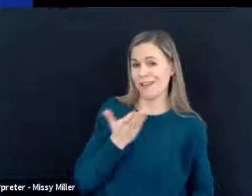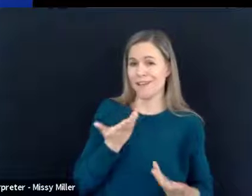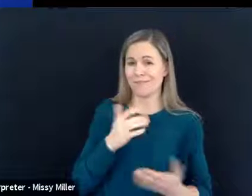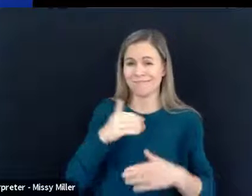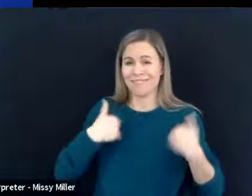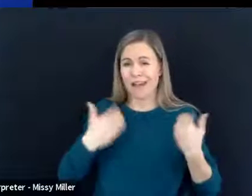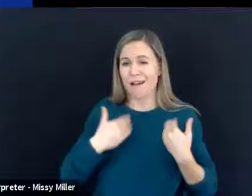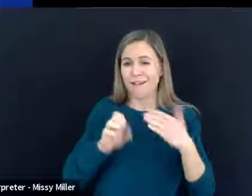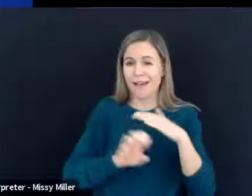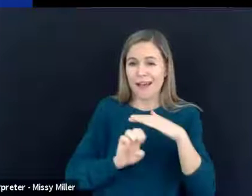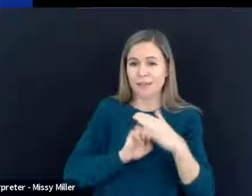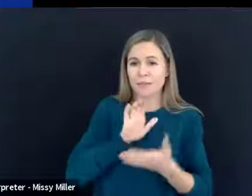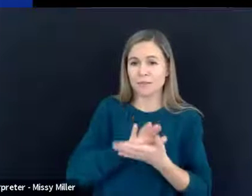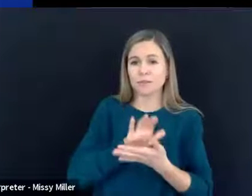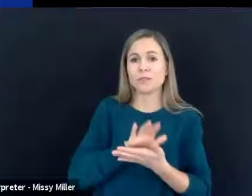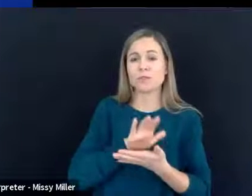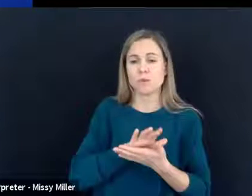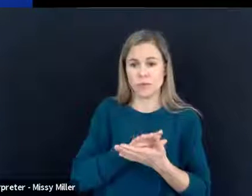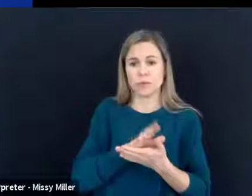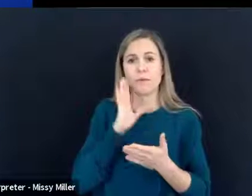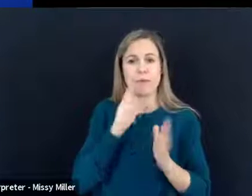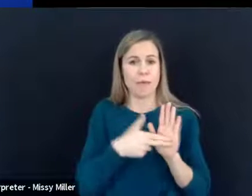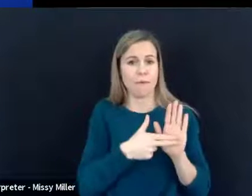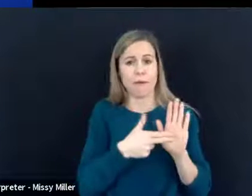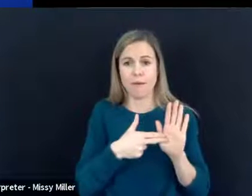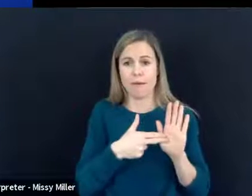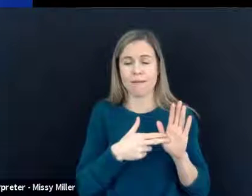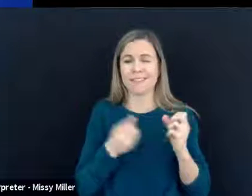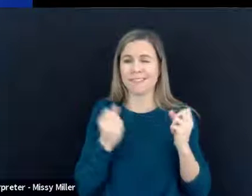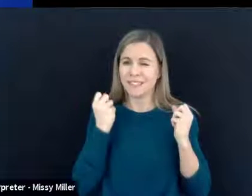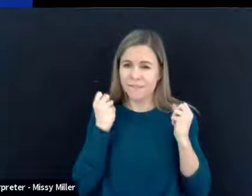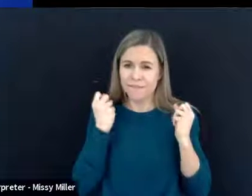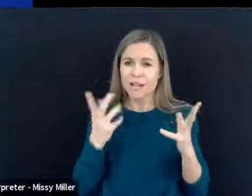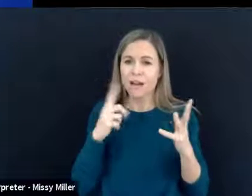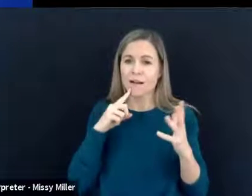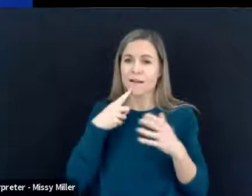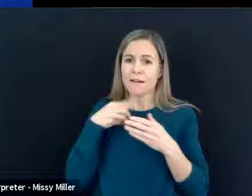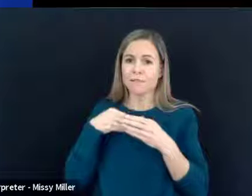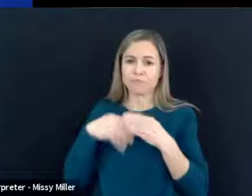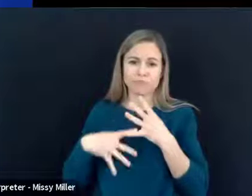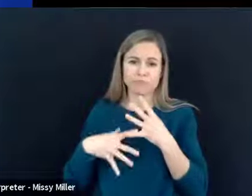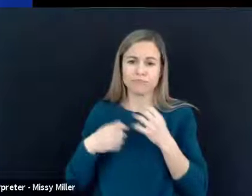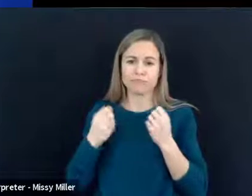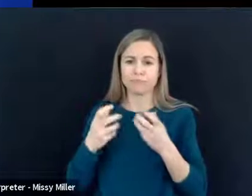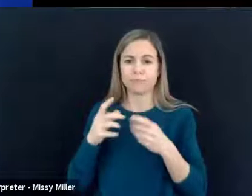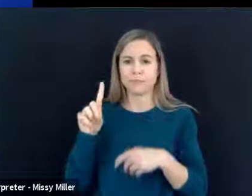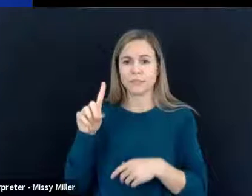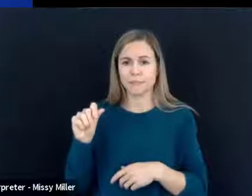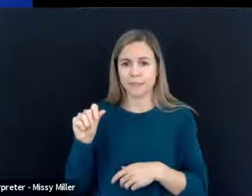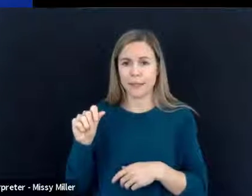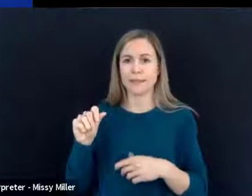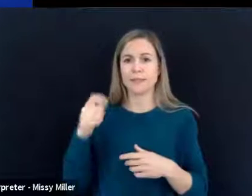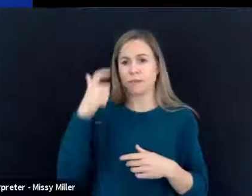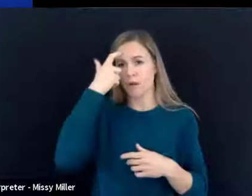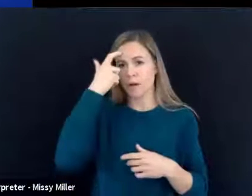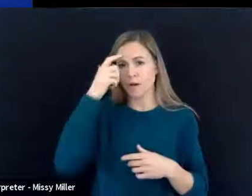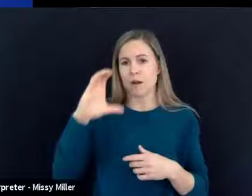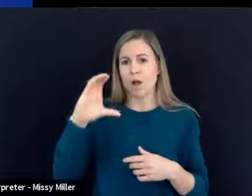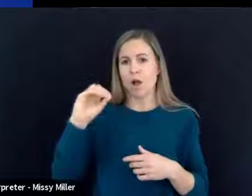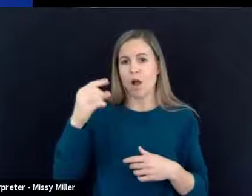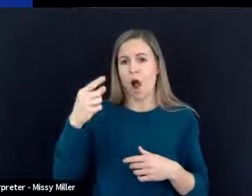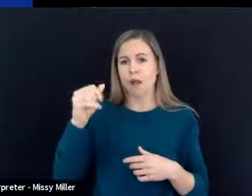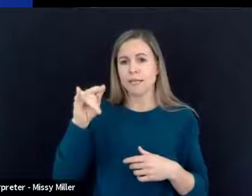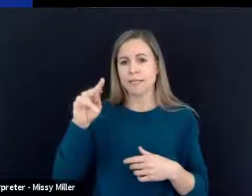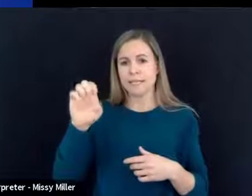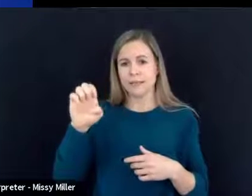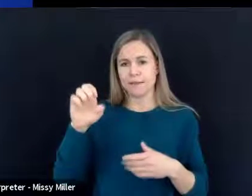kids, they are classified as having severe multiple disabilities, severe cognitive impairment. I think that is a